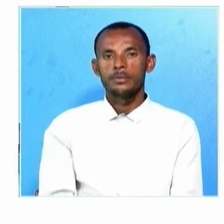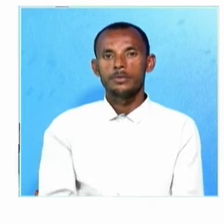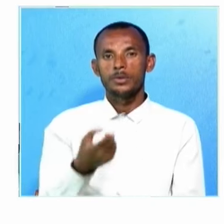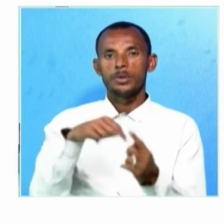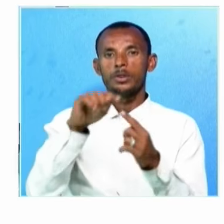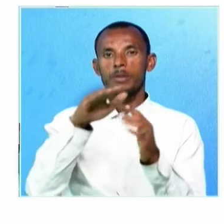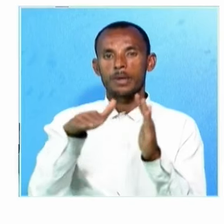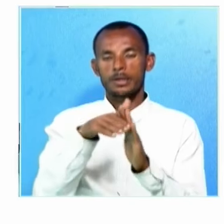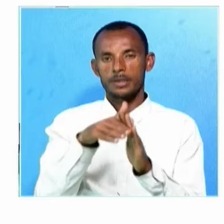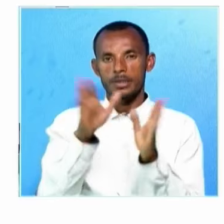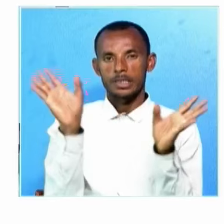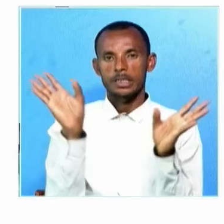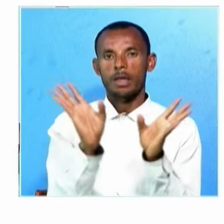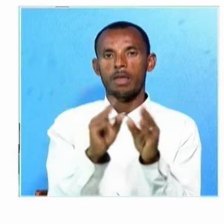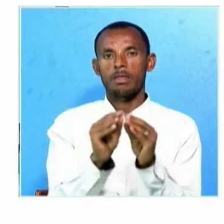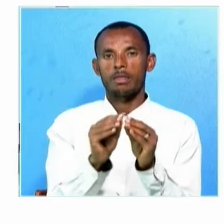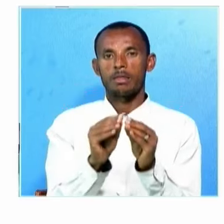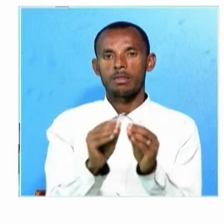set